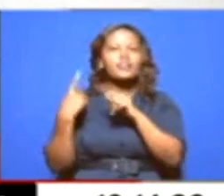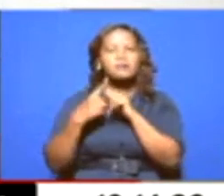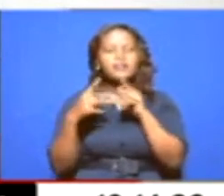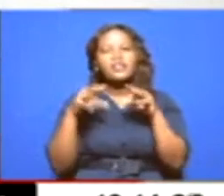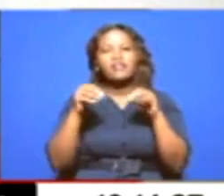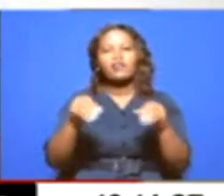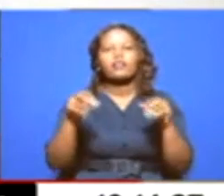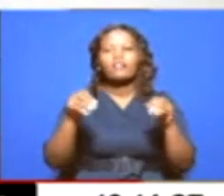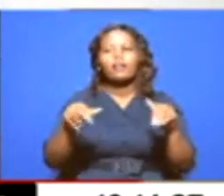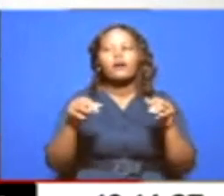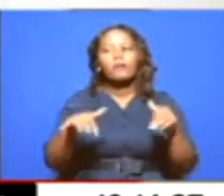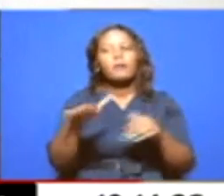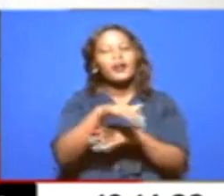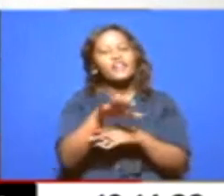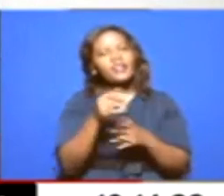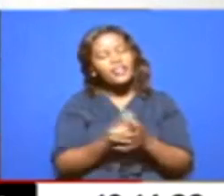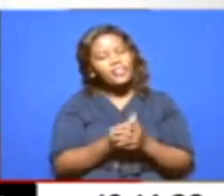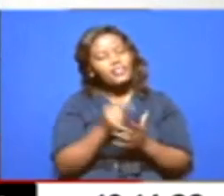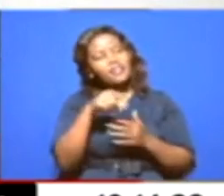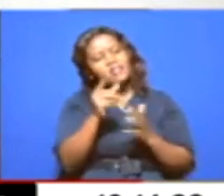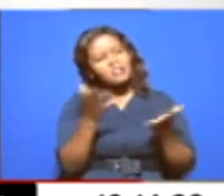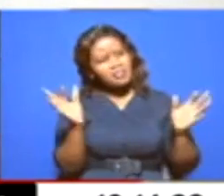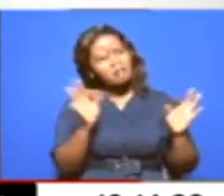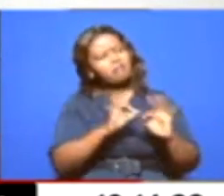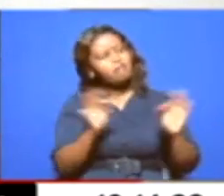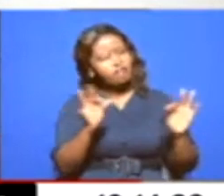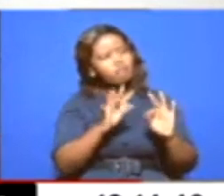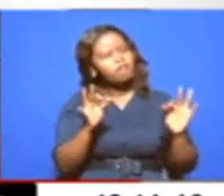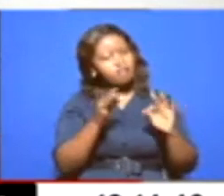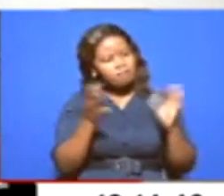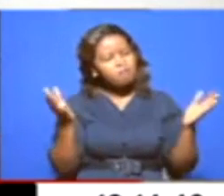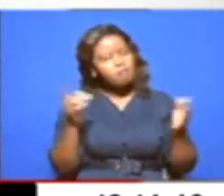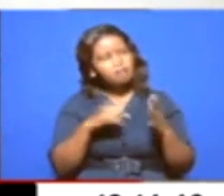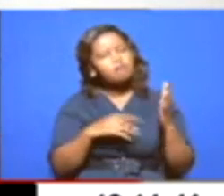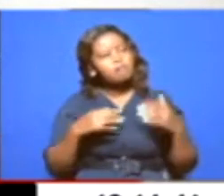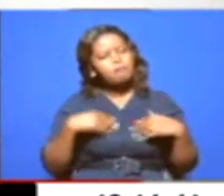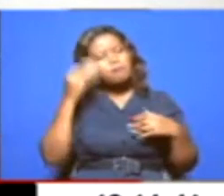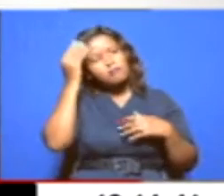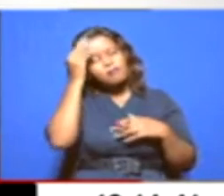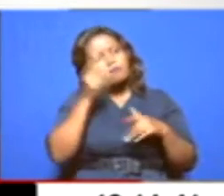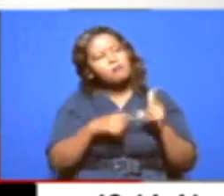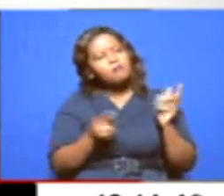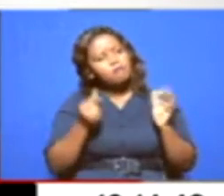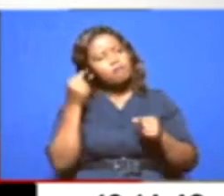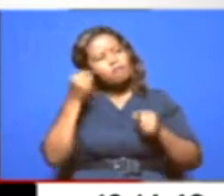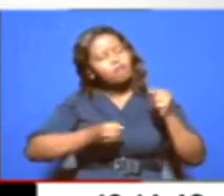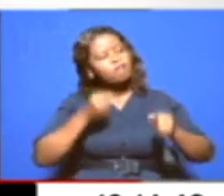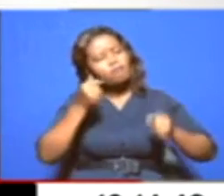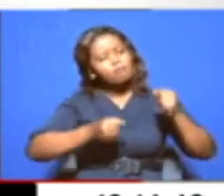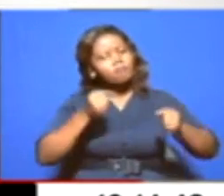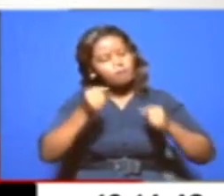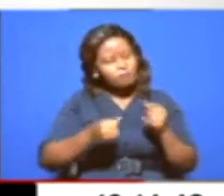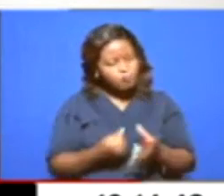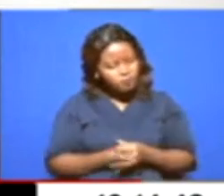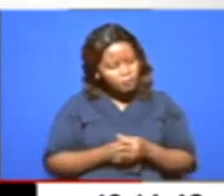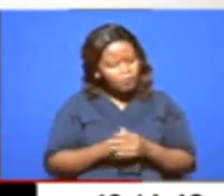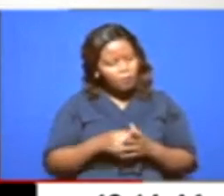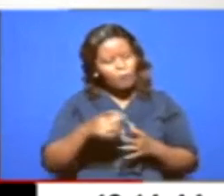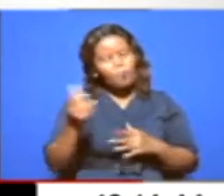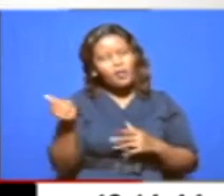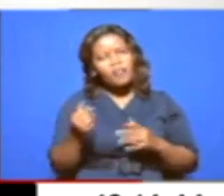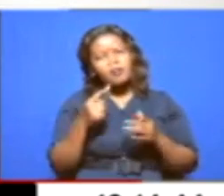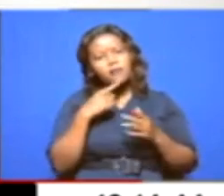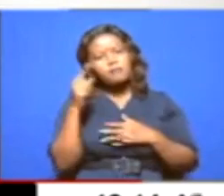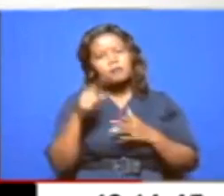I think that's a lesson learned from the National Cross Country Championships. The other thing that World Athletics says is that you may have this